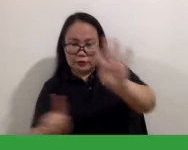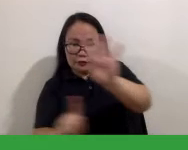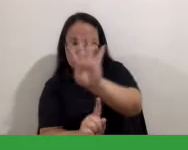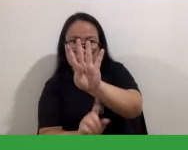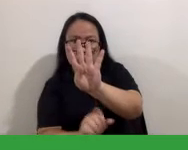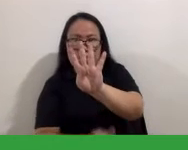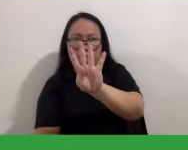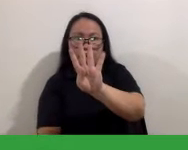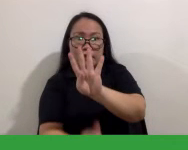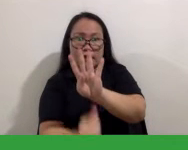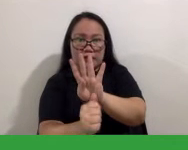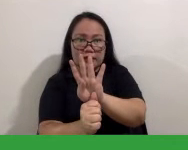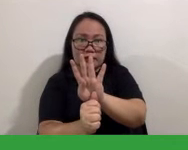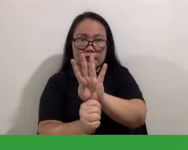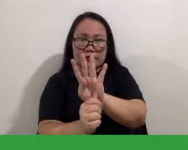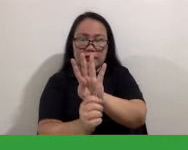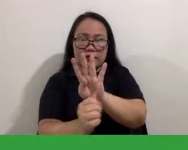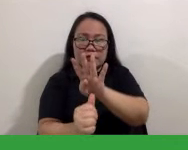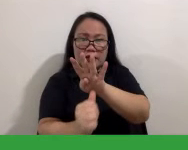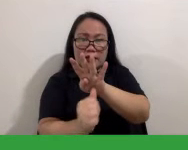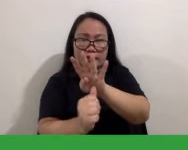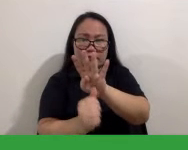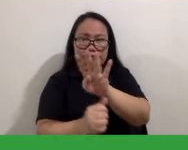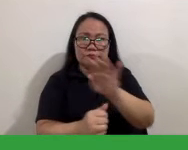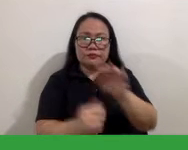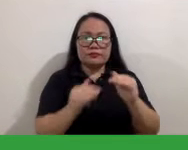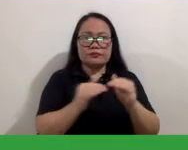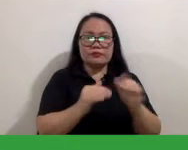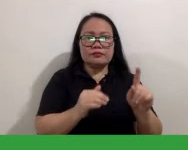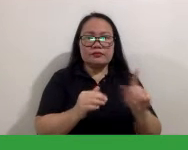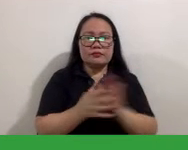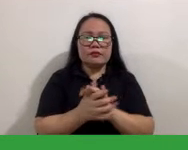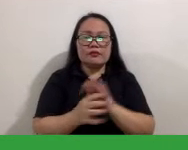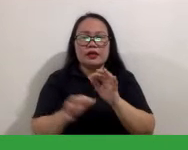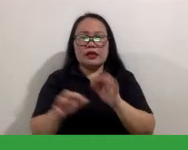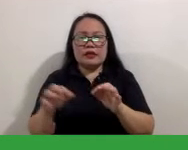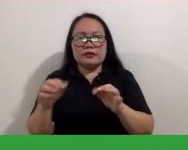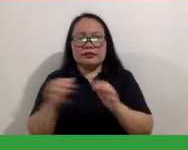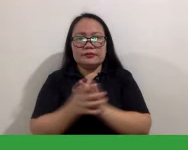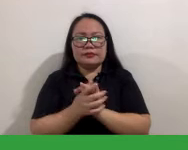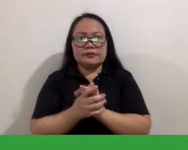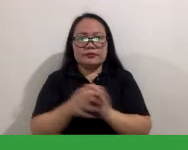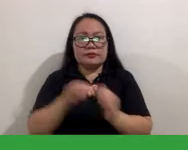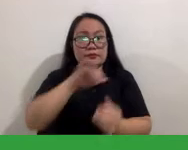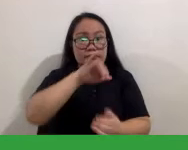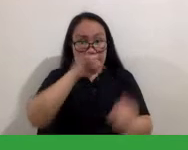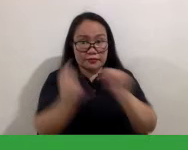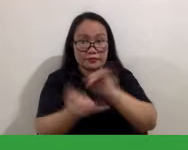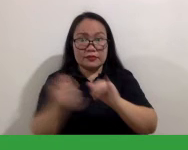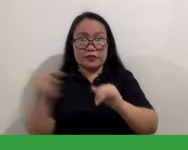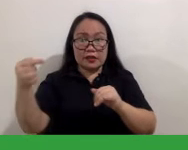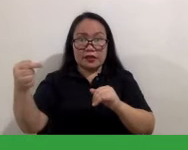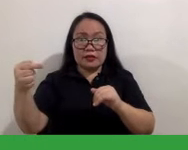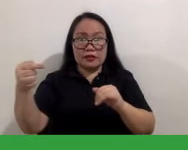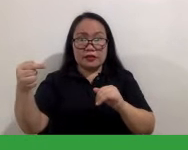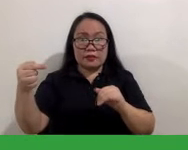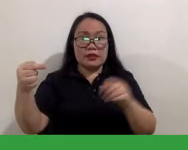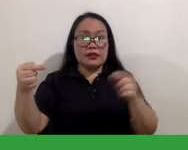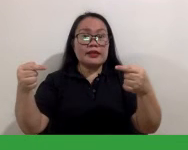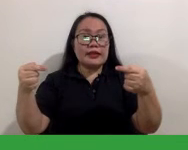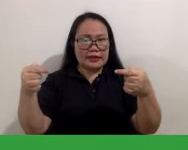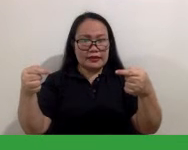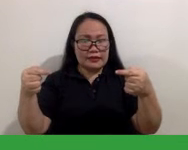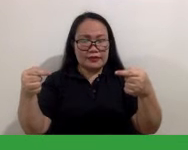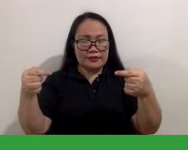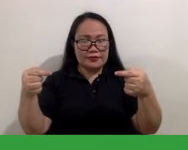dito na any number, ito yon. So, if this is negative, the reciprocal or yung multiplicative inverse